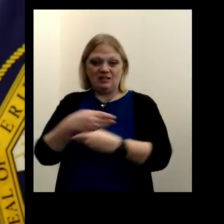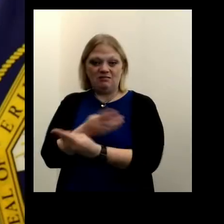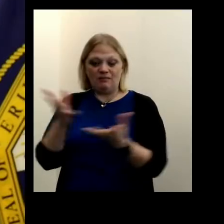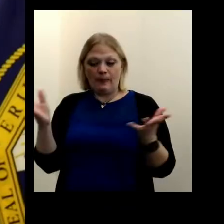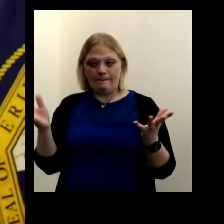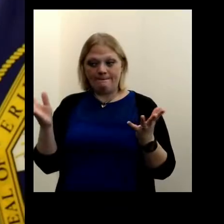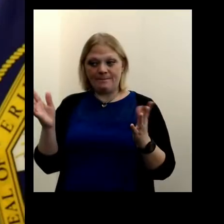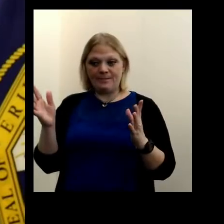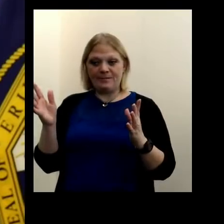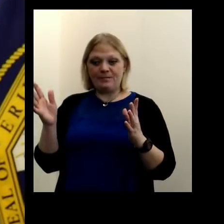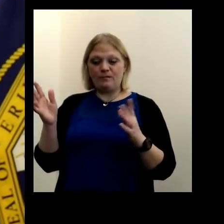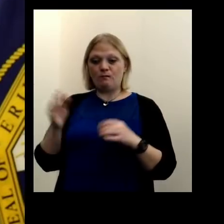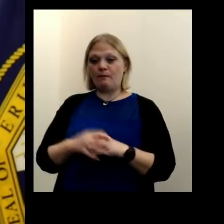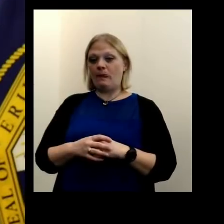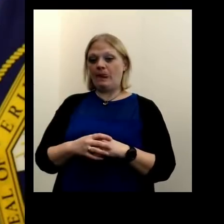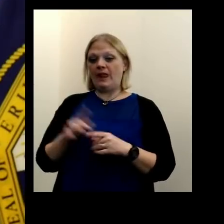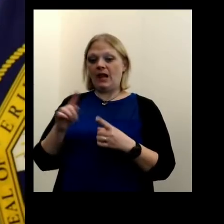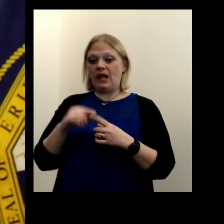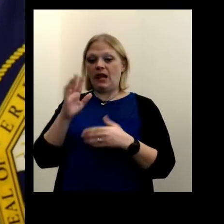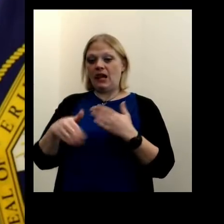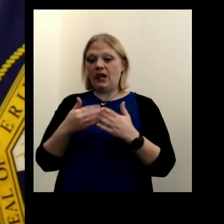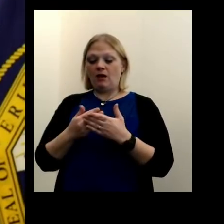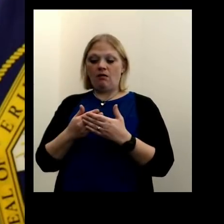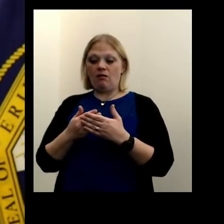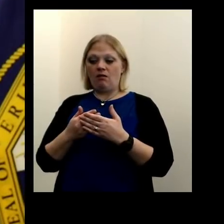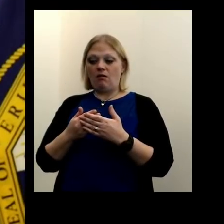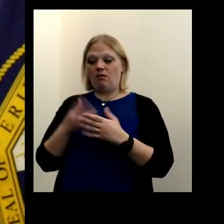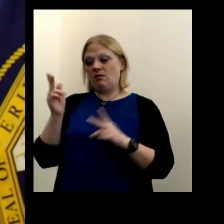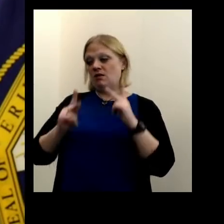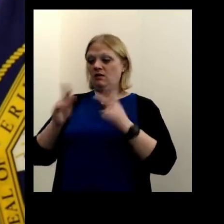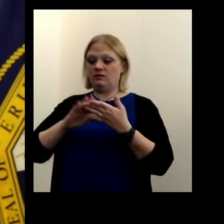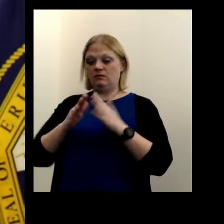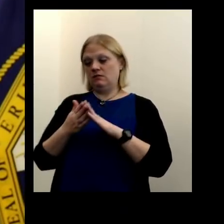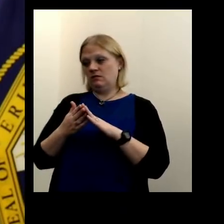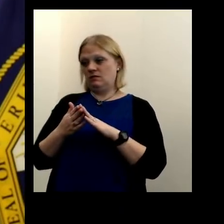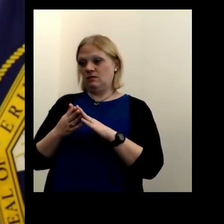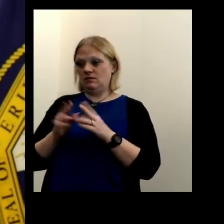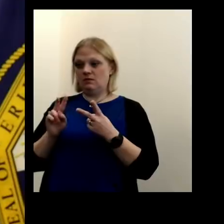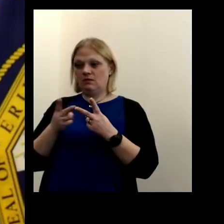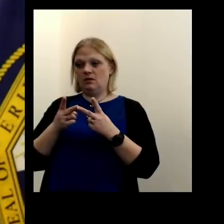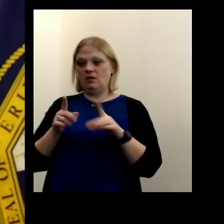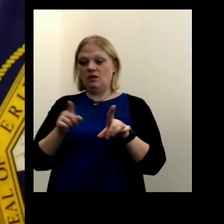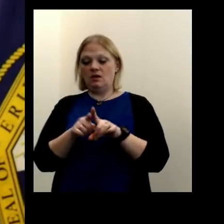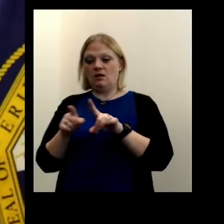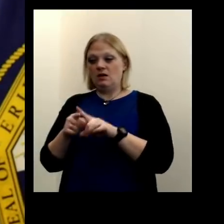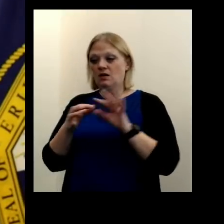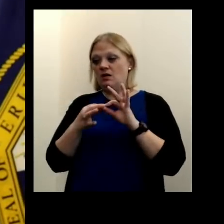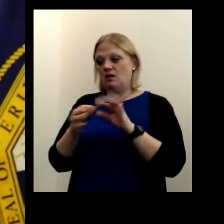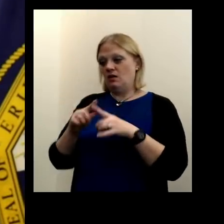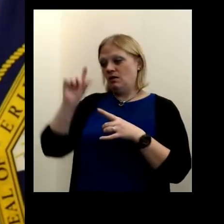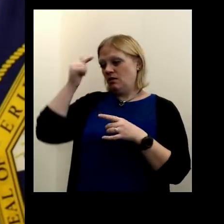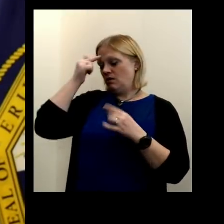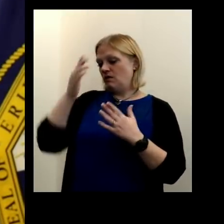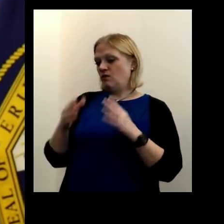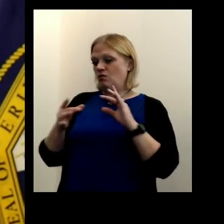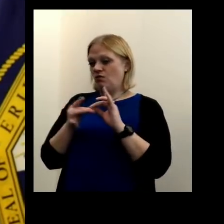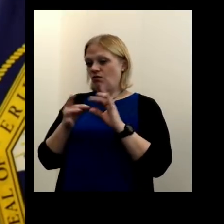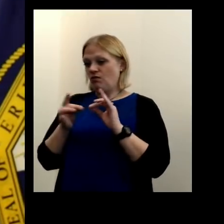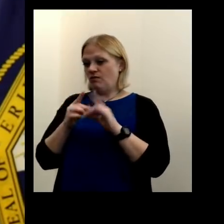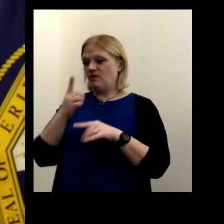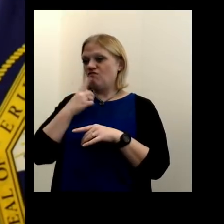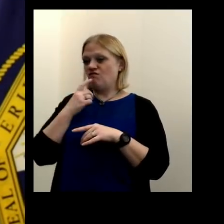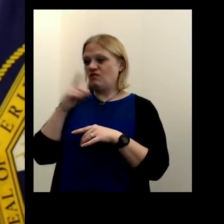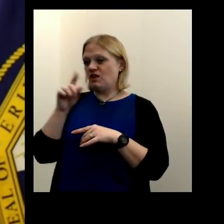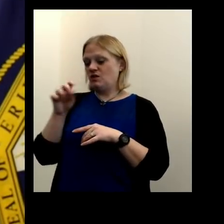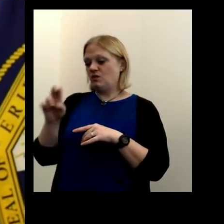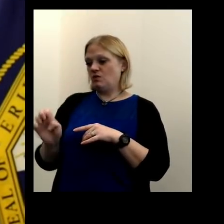to all ends of the community here. And also, in regard to the governor's comments regarding the red zone, this